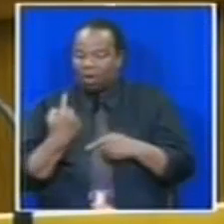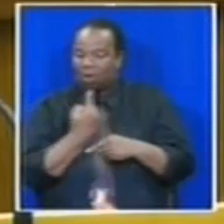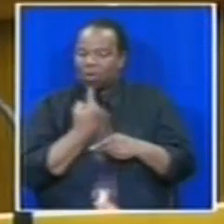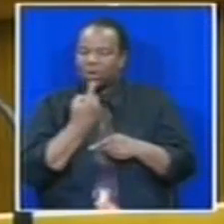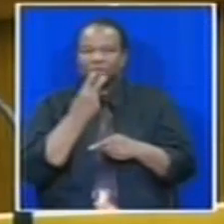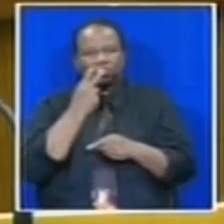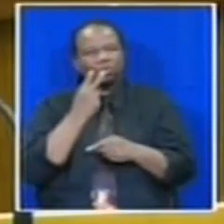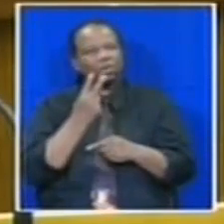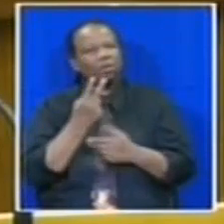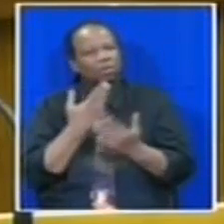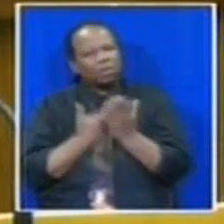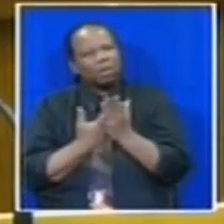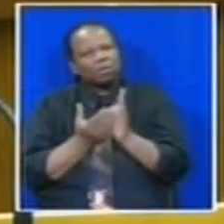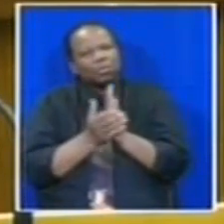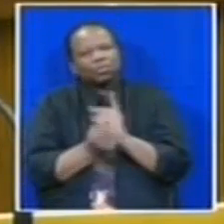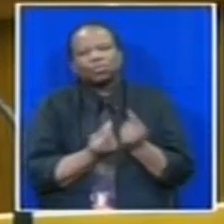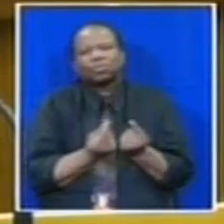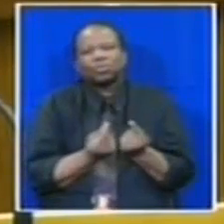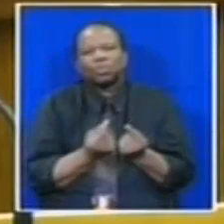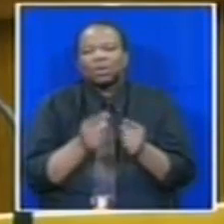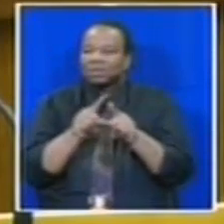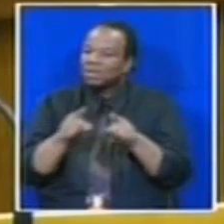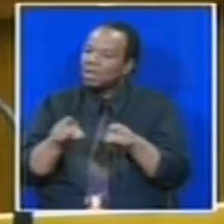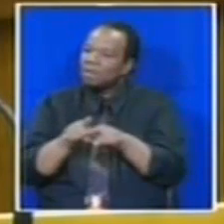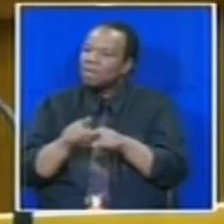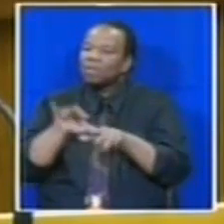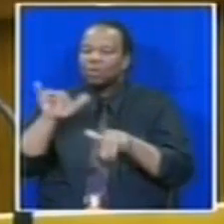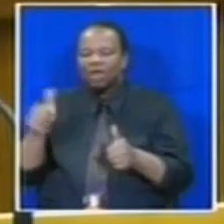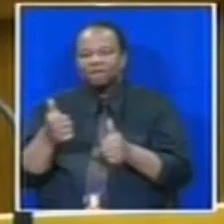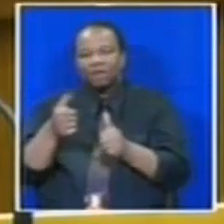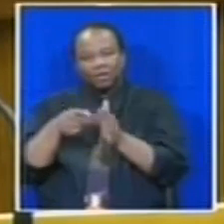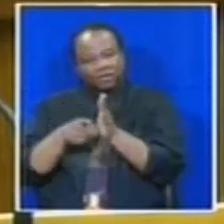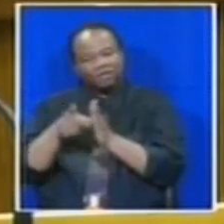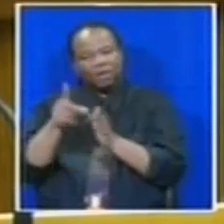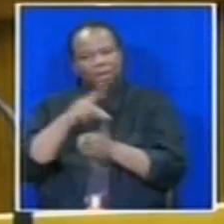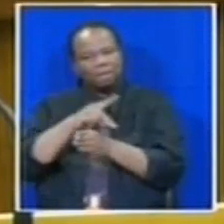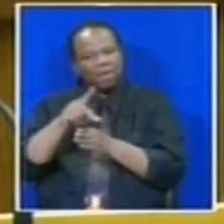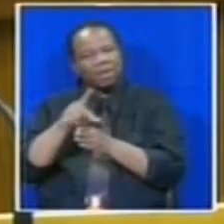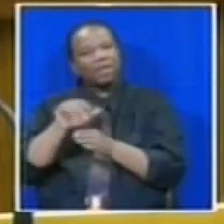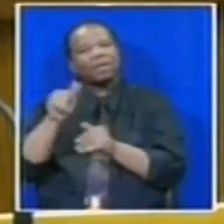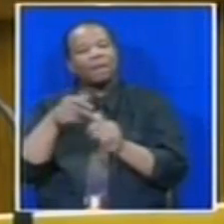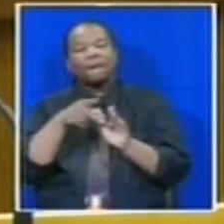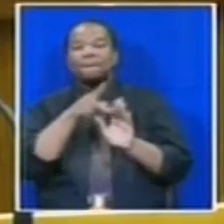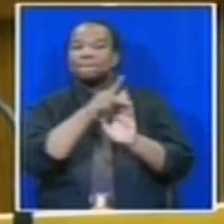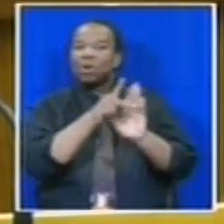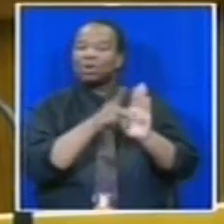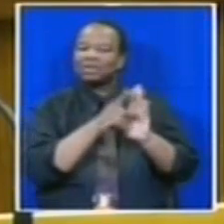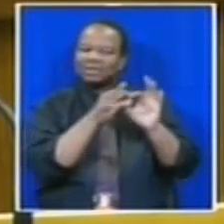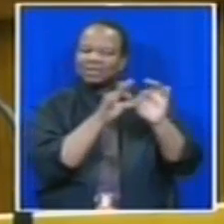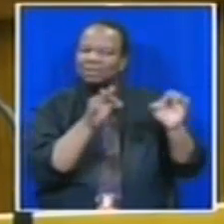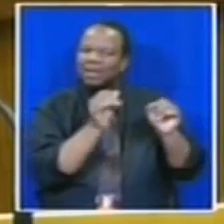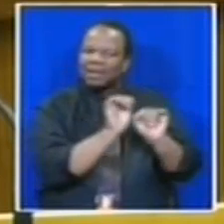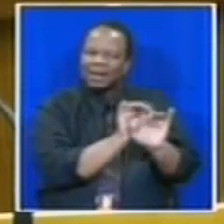realize our potential and implementing our development plans. Policy statements are sometimes unclear